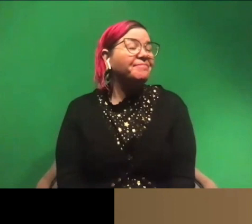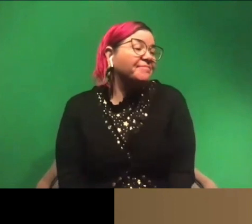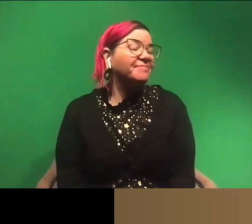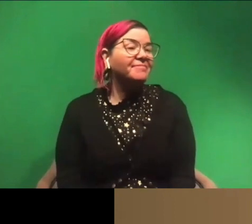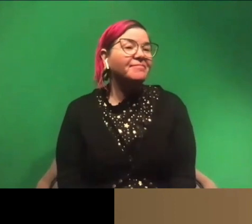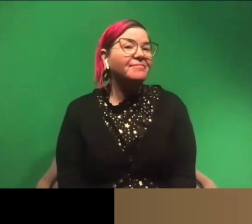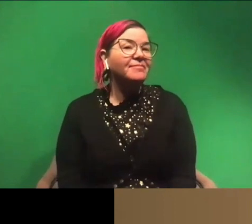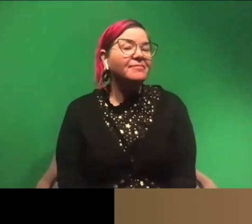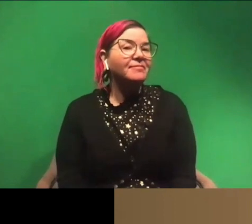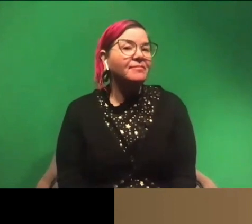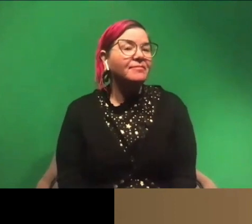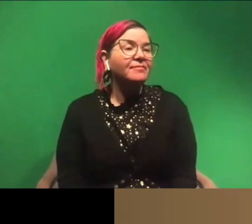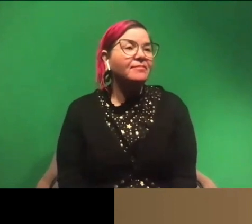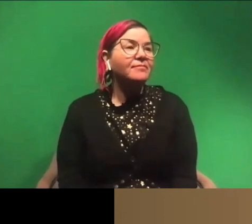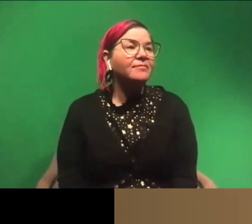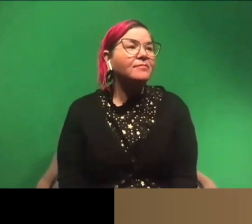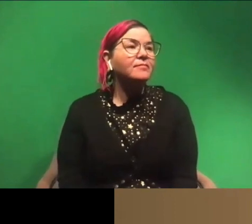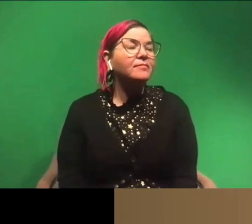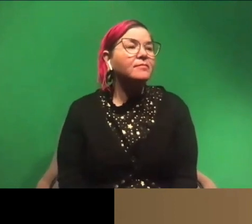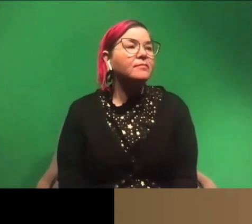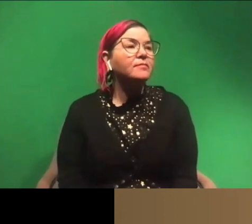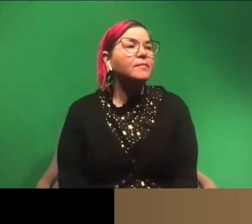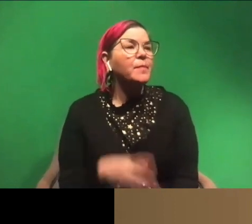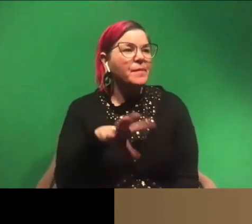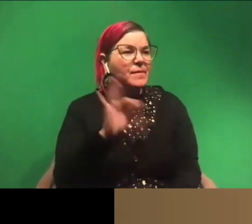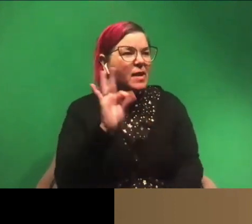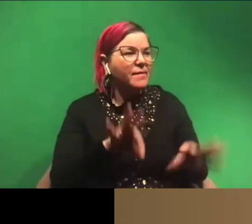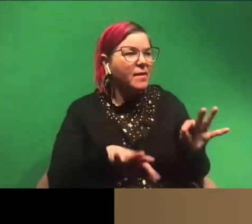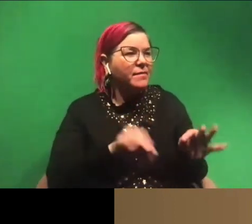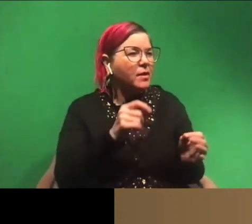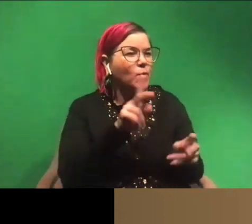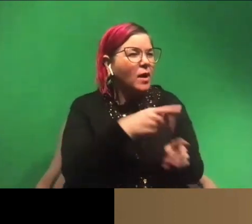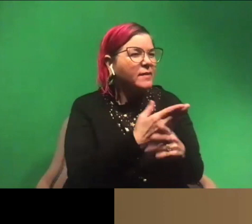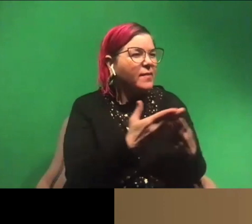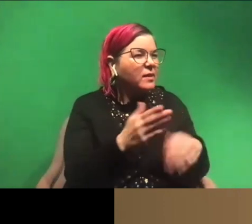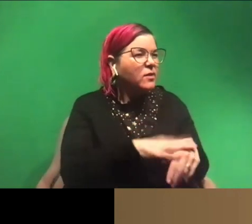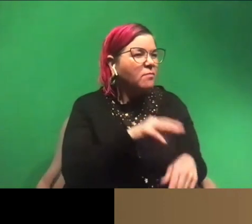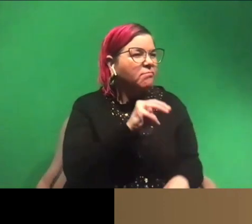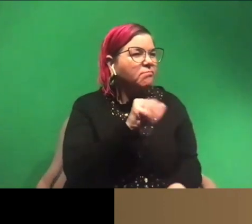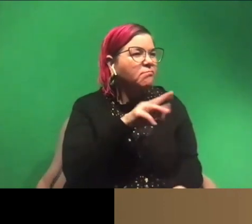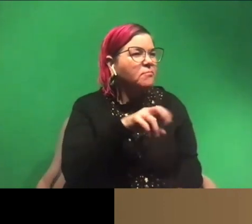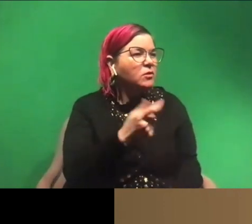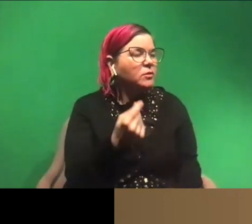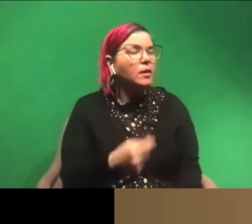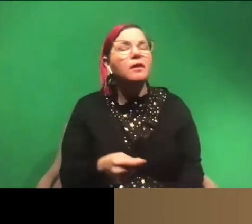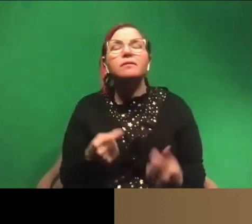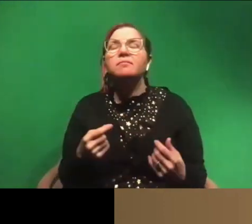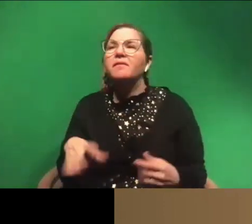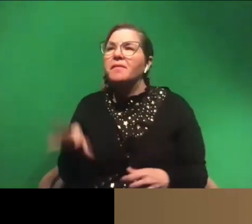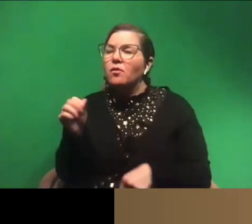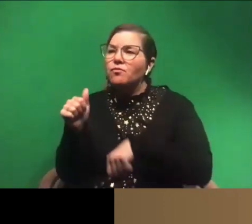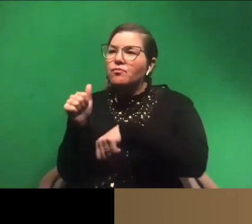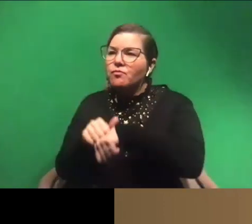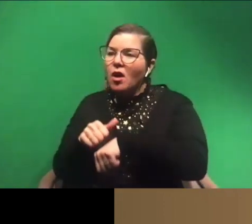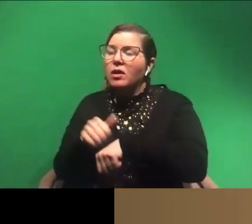Well, let's see. What kind of things have we found on Mars? We have found all sorts of rocks. We've found